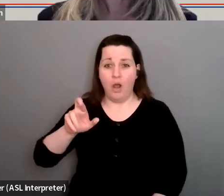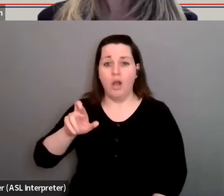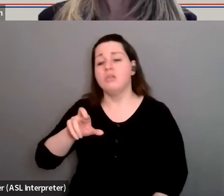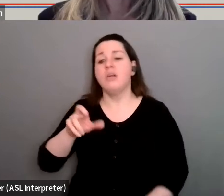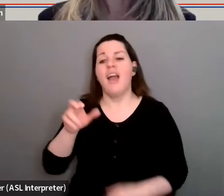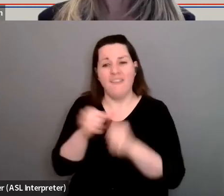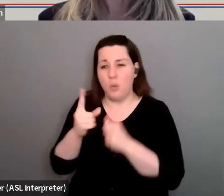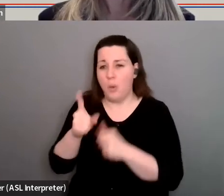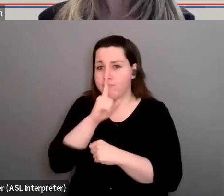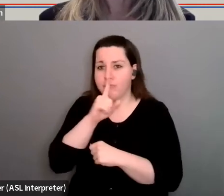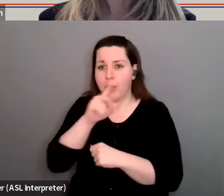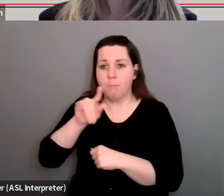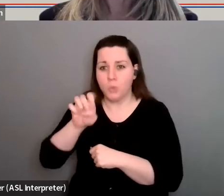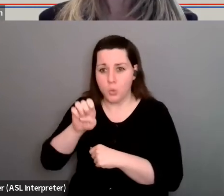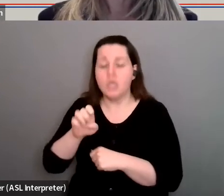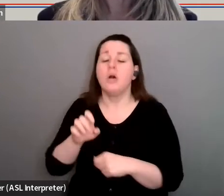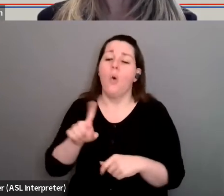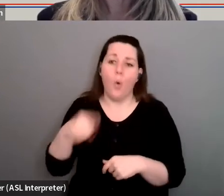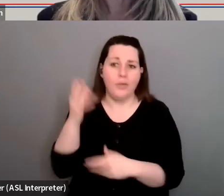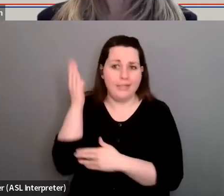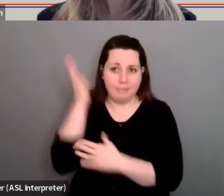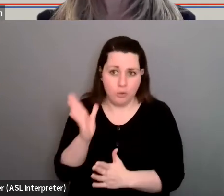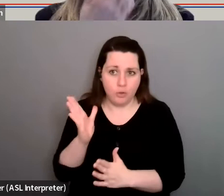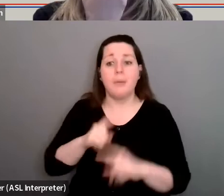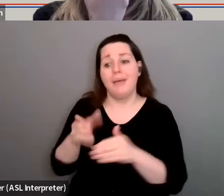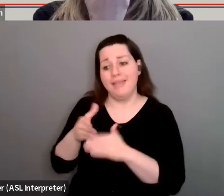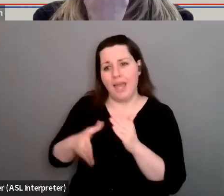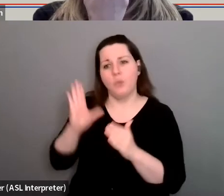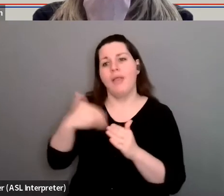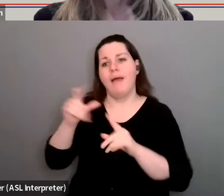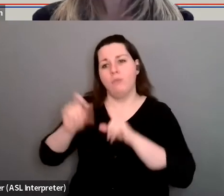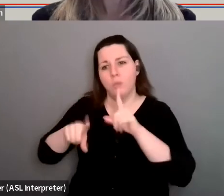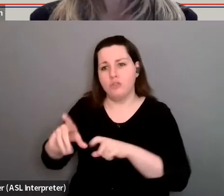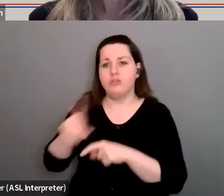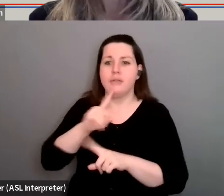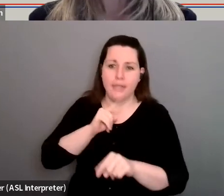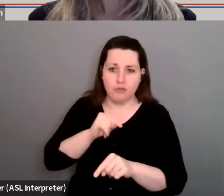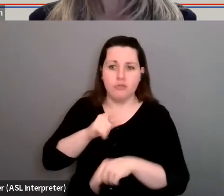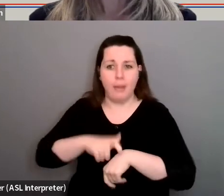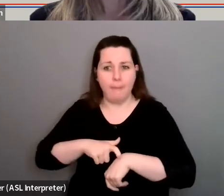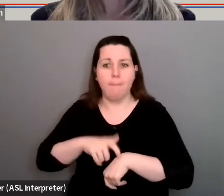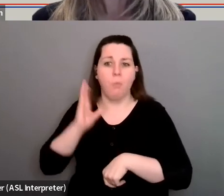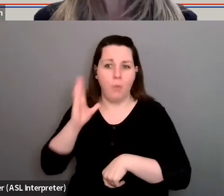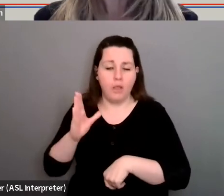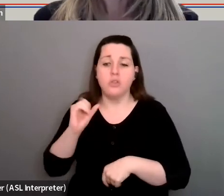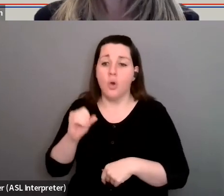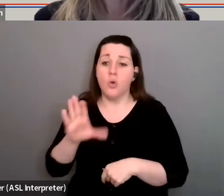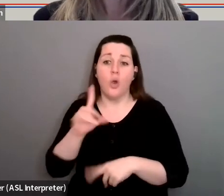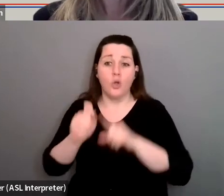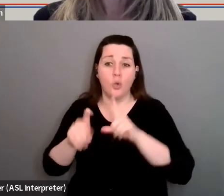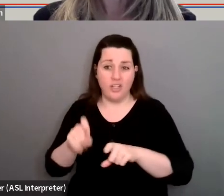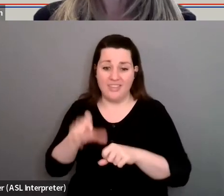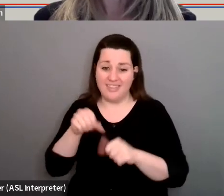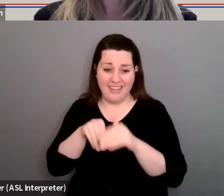mute, but there will be time to answer questions at the end of the presentation. So please feel free to enter your questions at